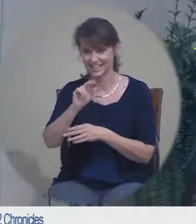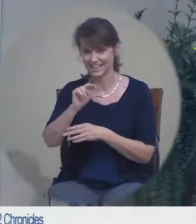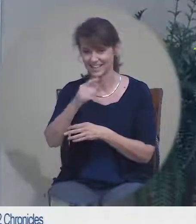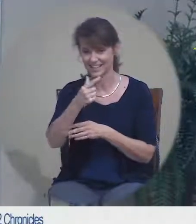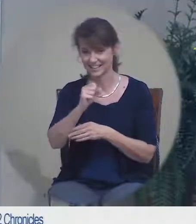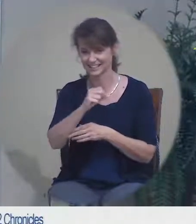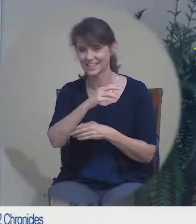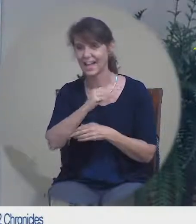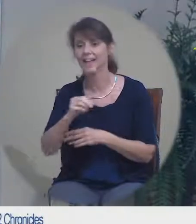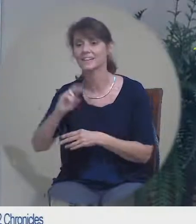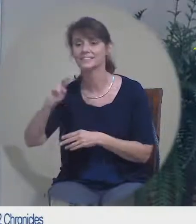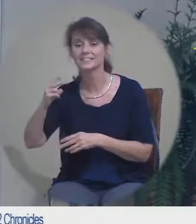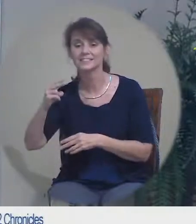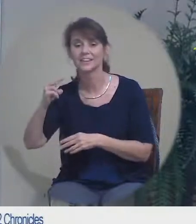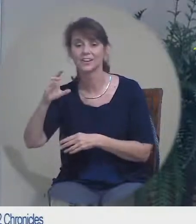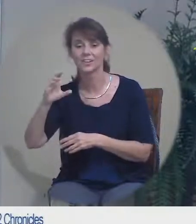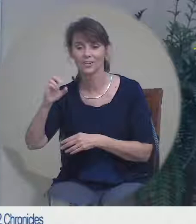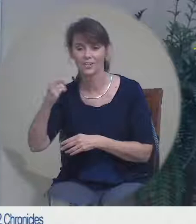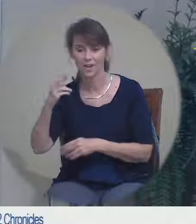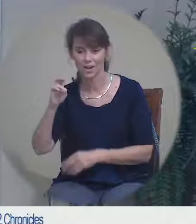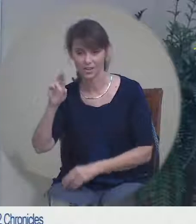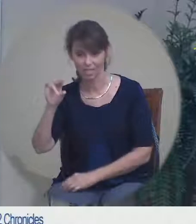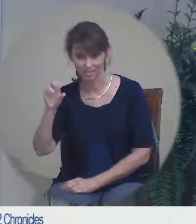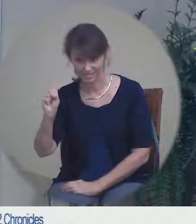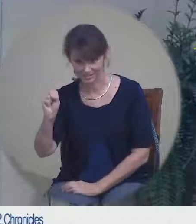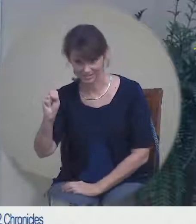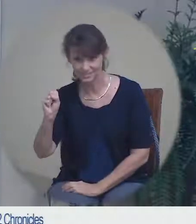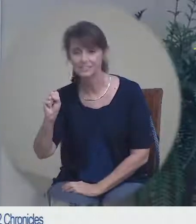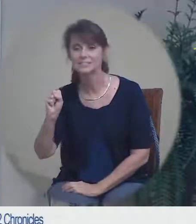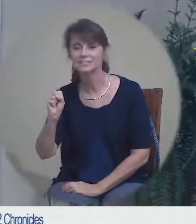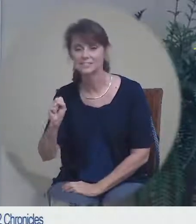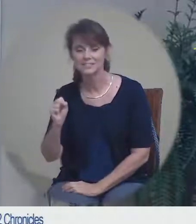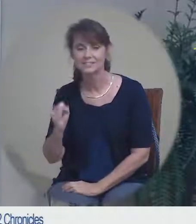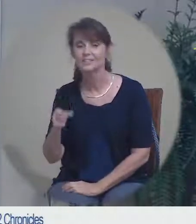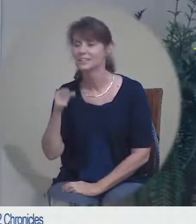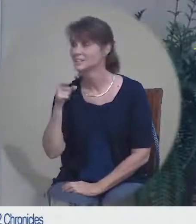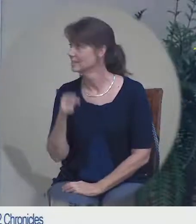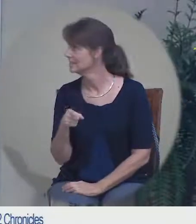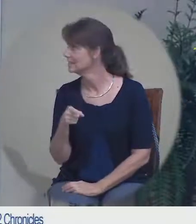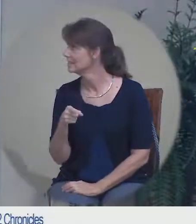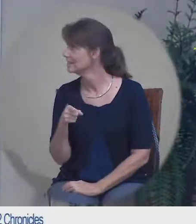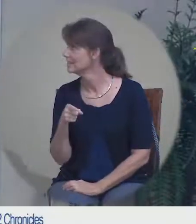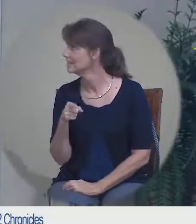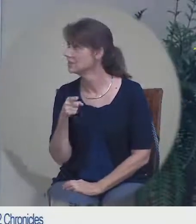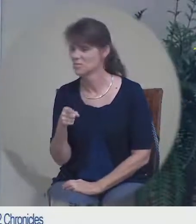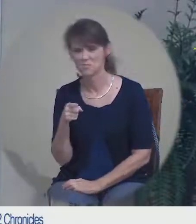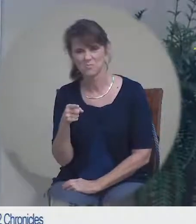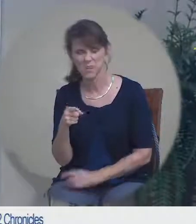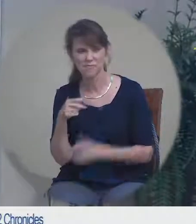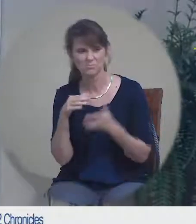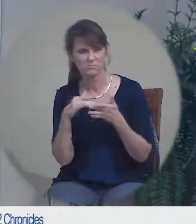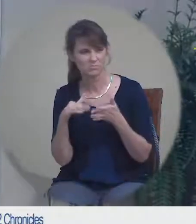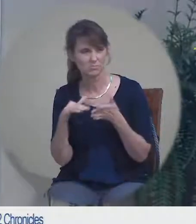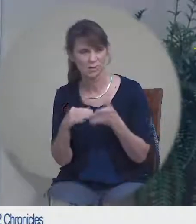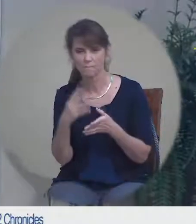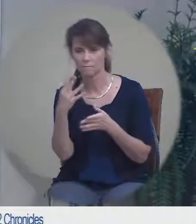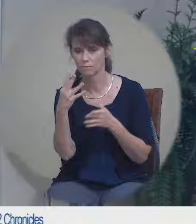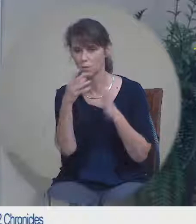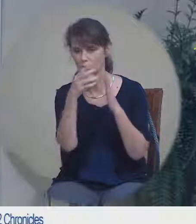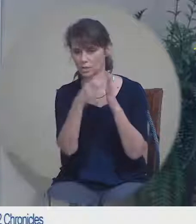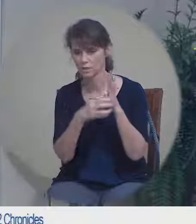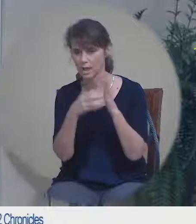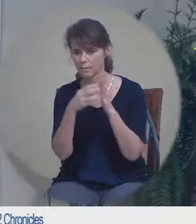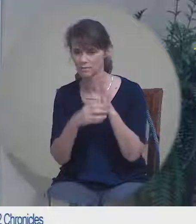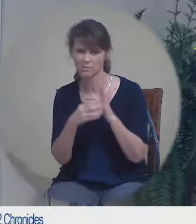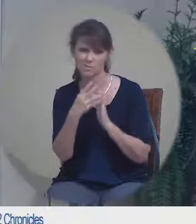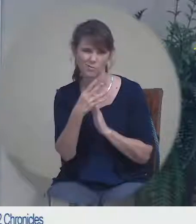far as numbers of chapters that we want to cover tonight, but the fact of the matter is even though we're only covering roughly 4 chapters or